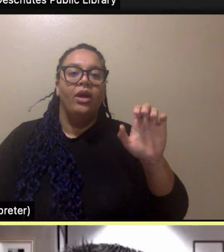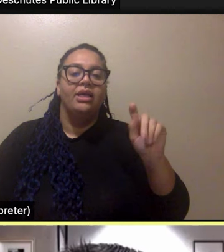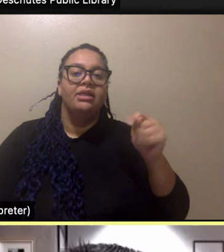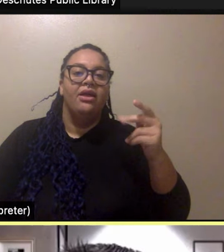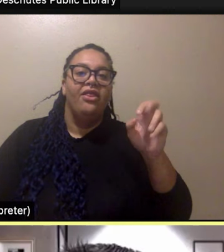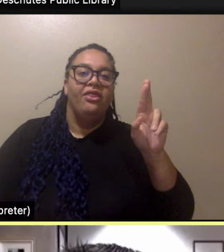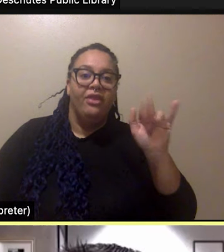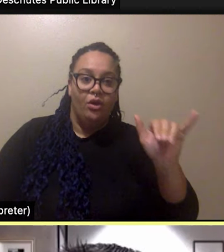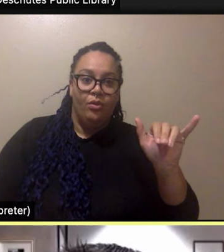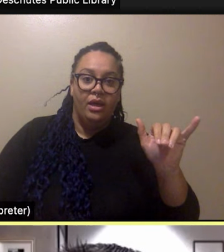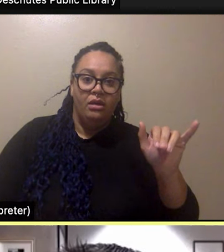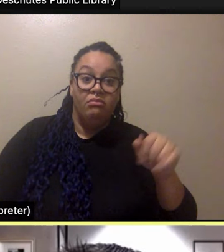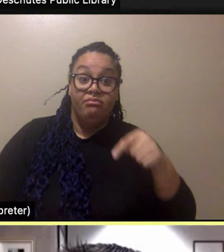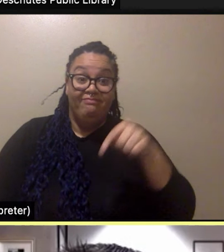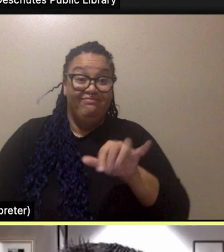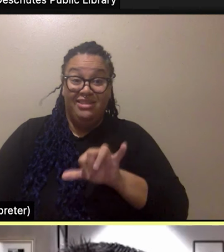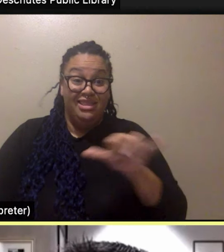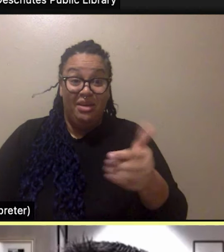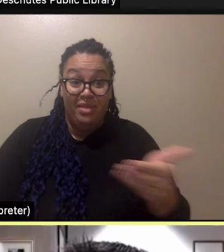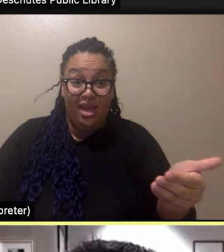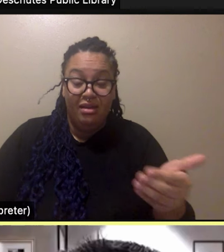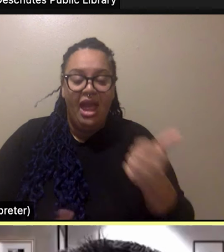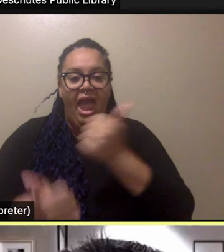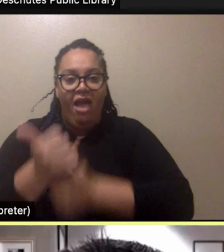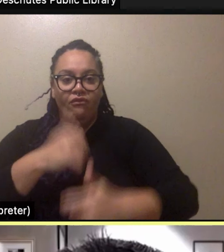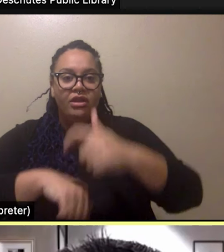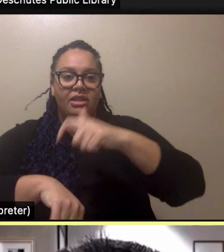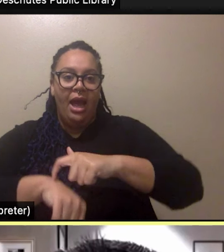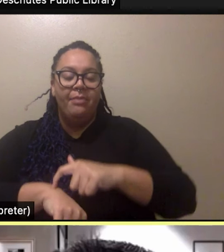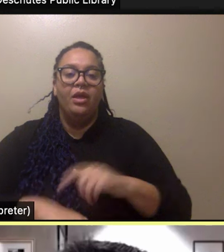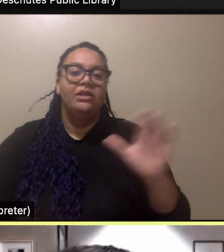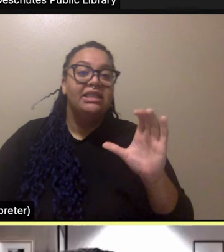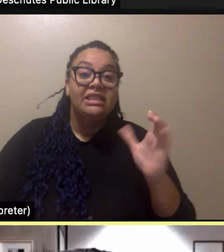theory that every time there's a civil rights